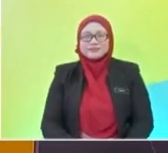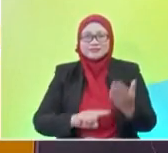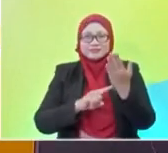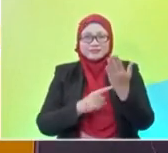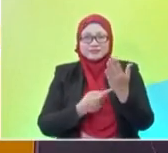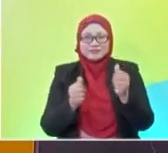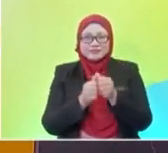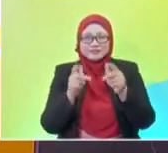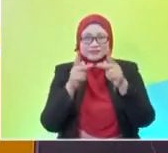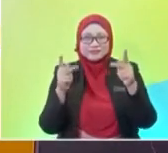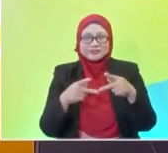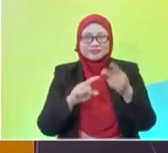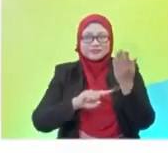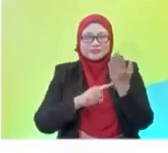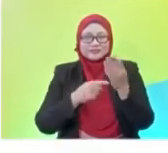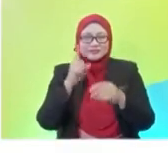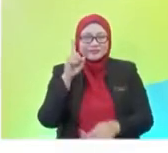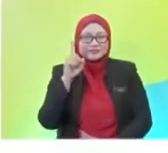this one first. Let's see what is the word.